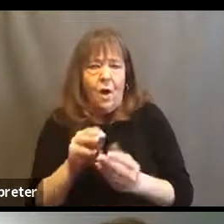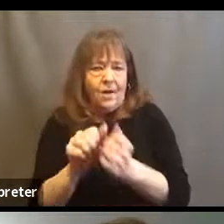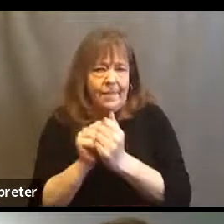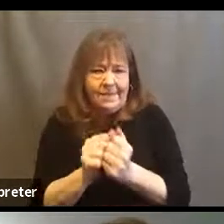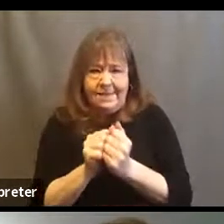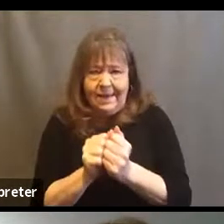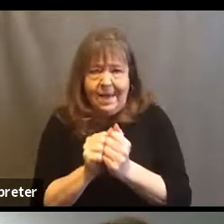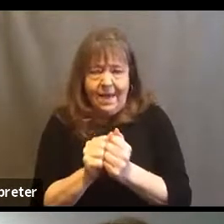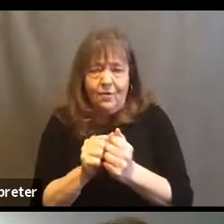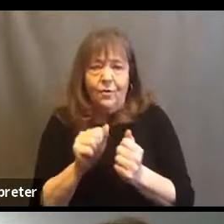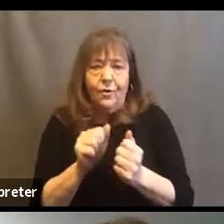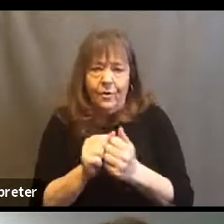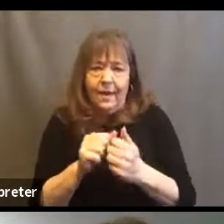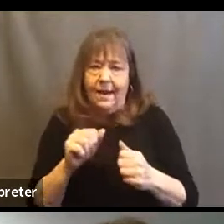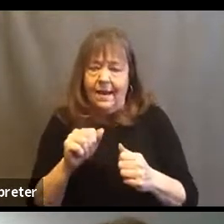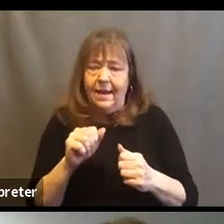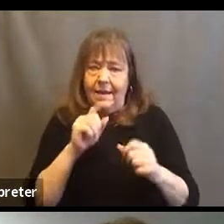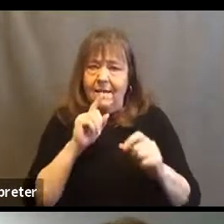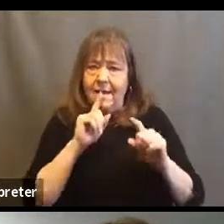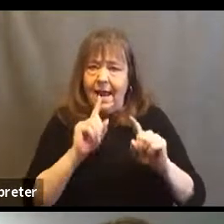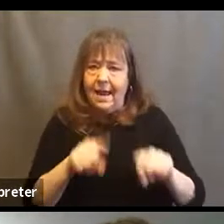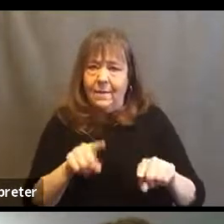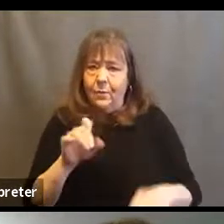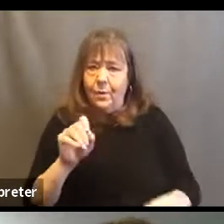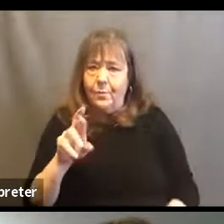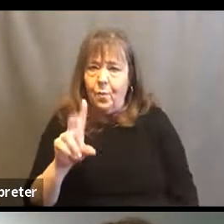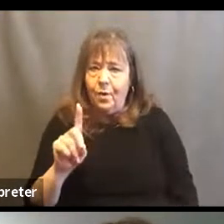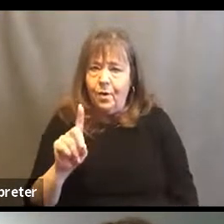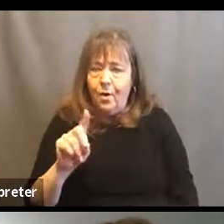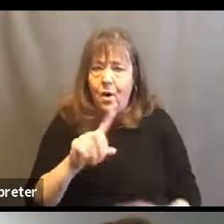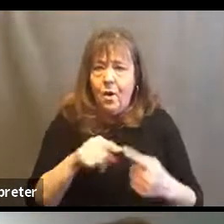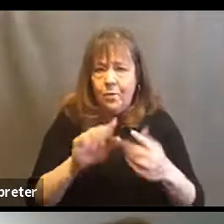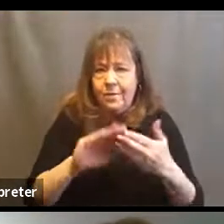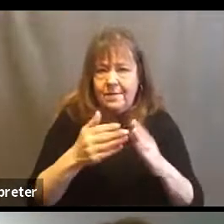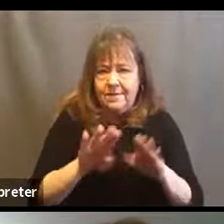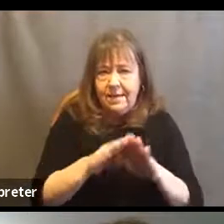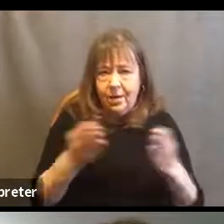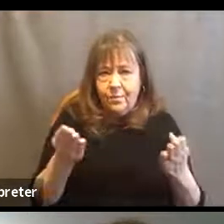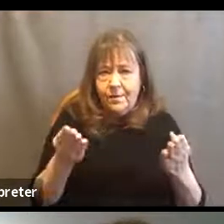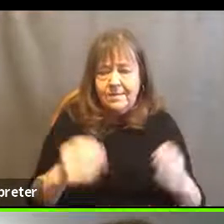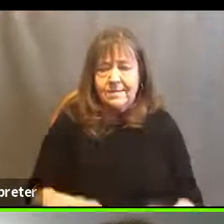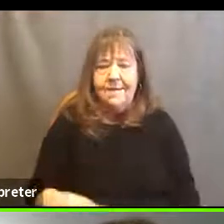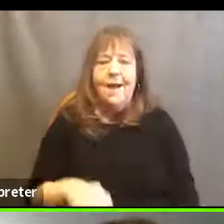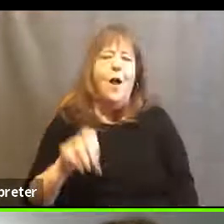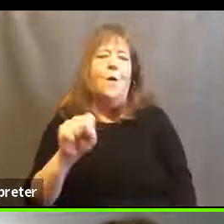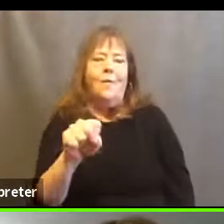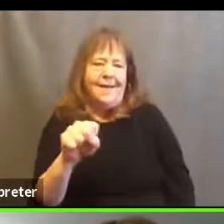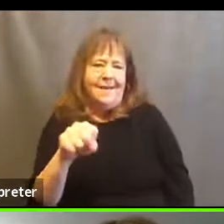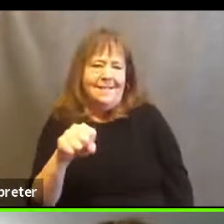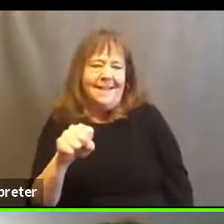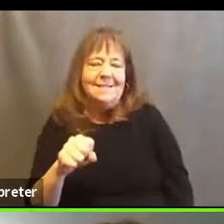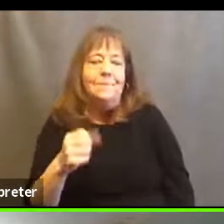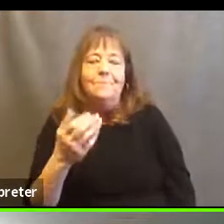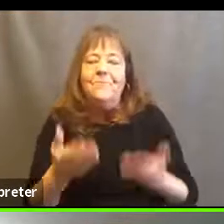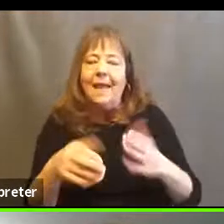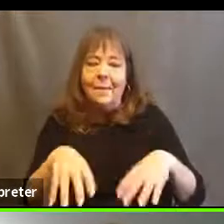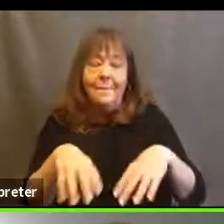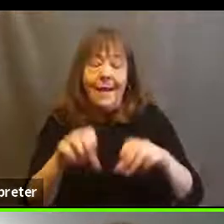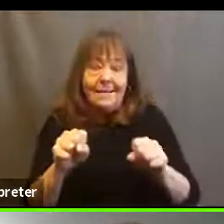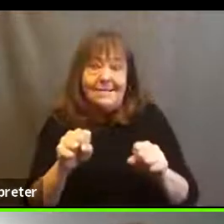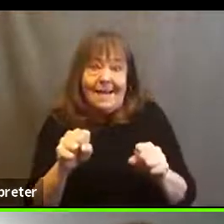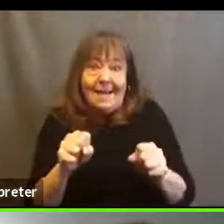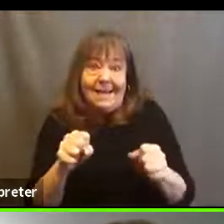in a report card whenever the city opens back up? Yes, it may take just a little bit of